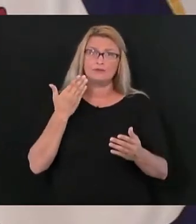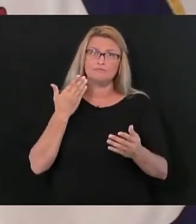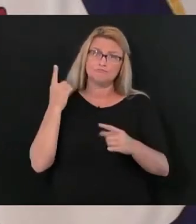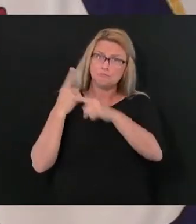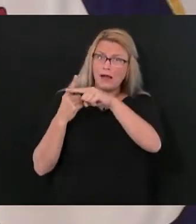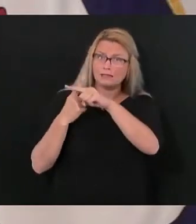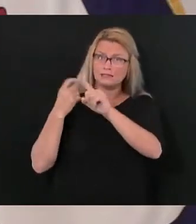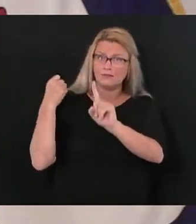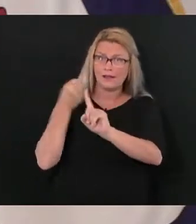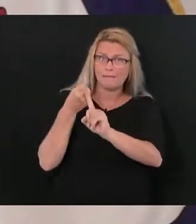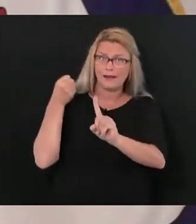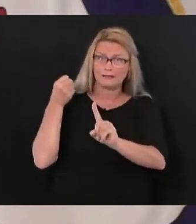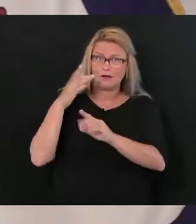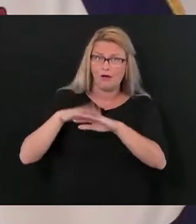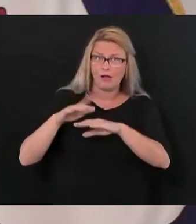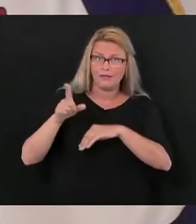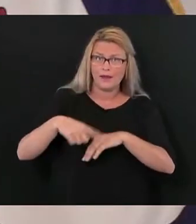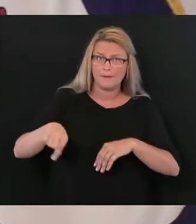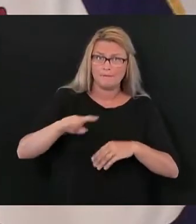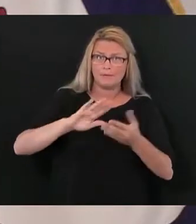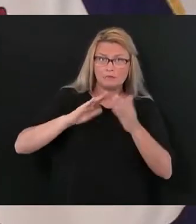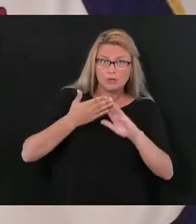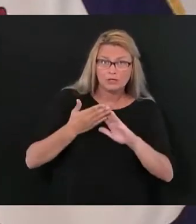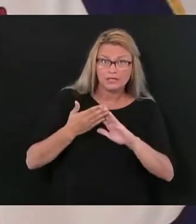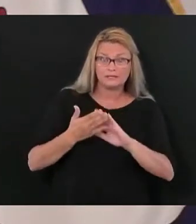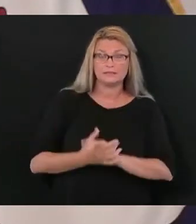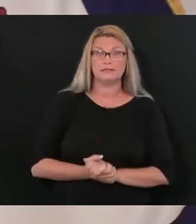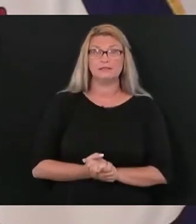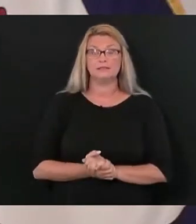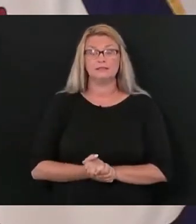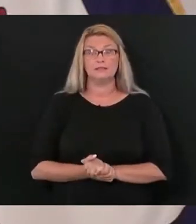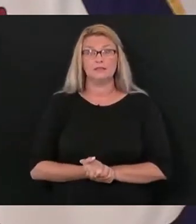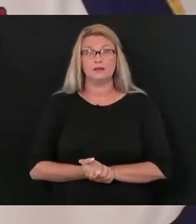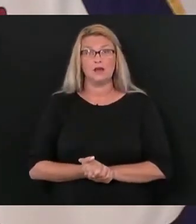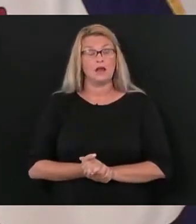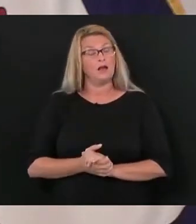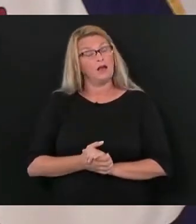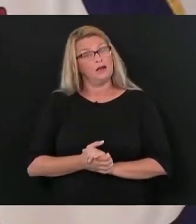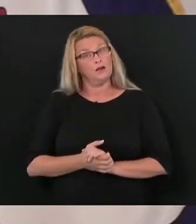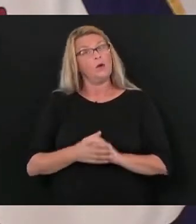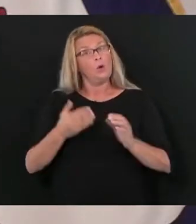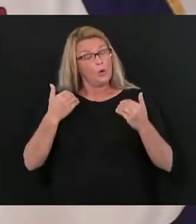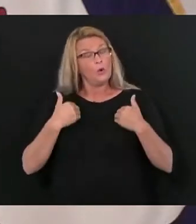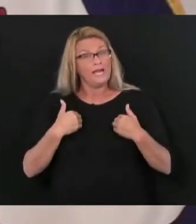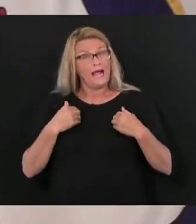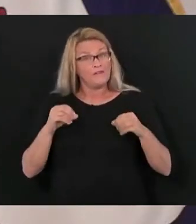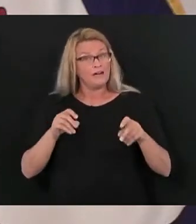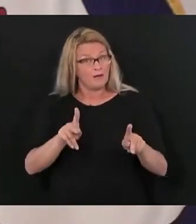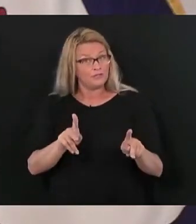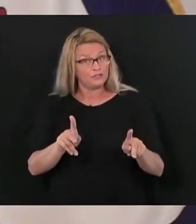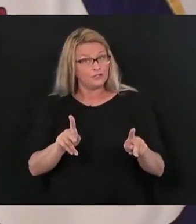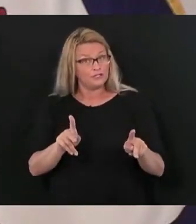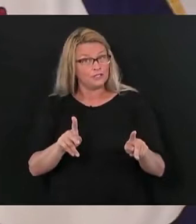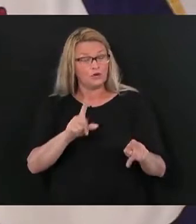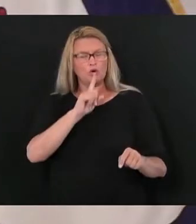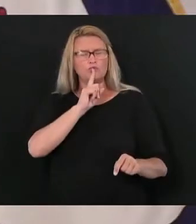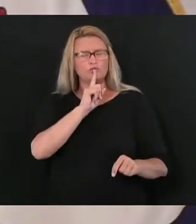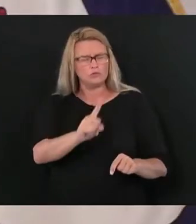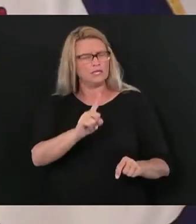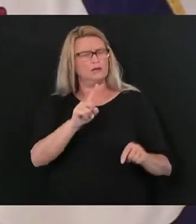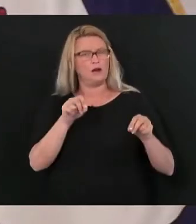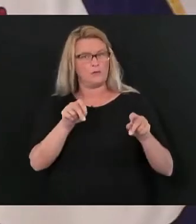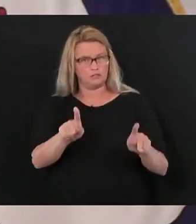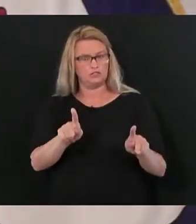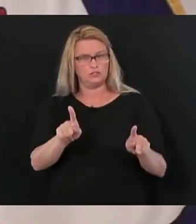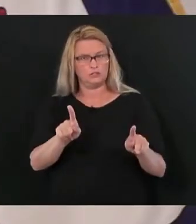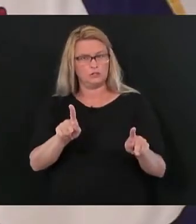So, with that being said, I think we have an opportunity, a real opportunity. We